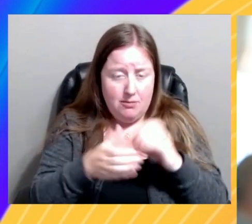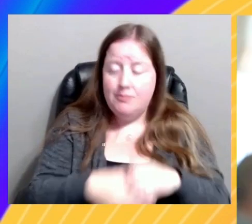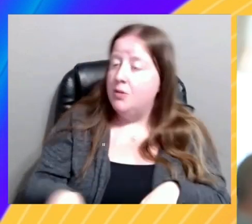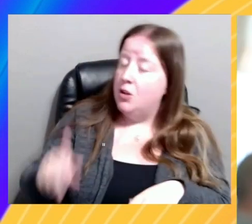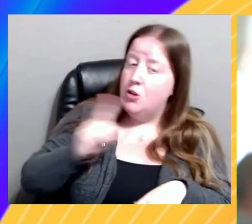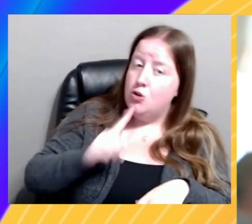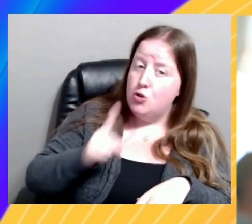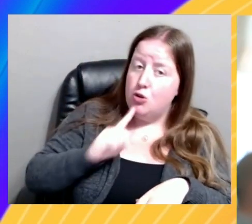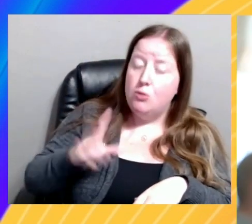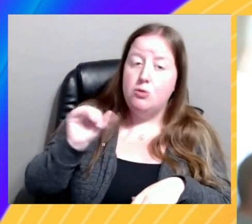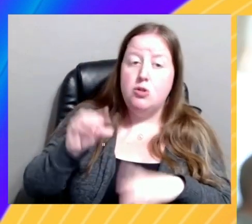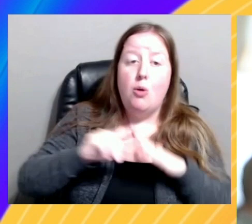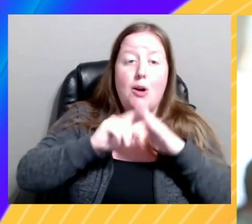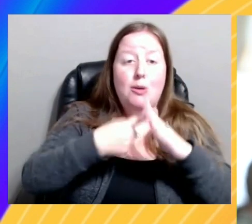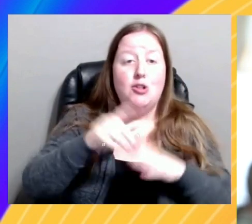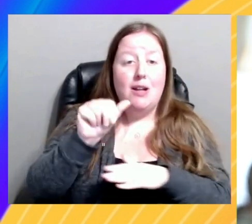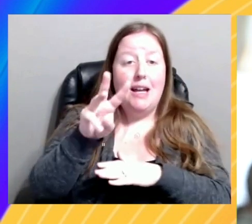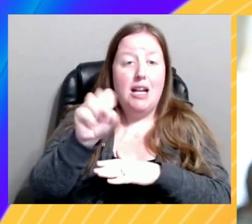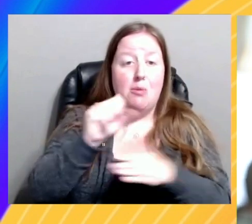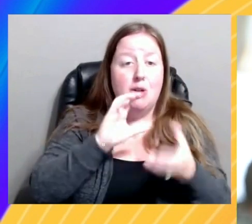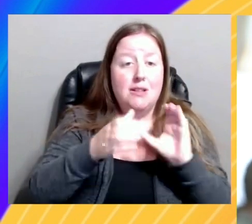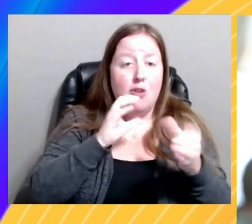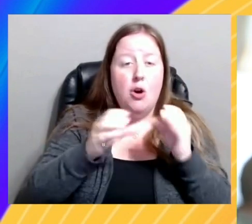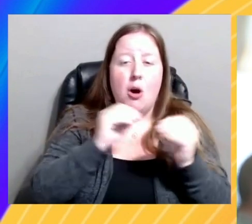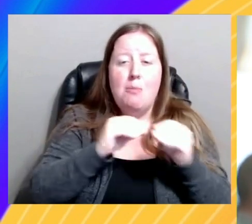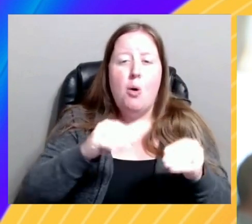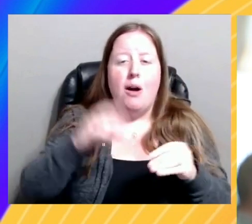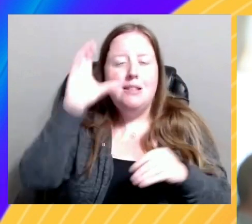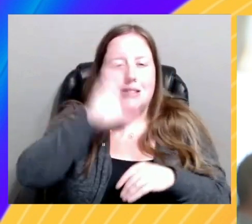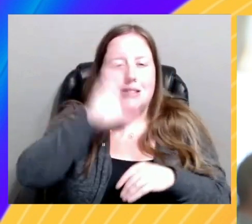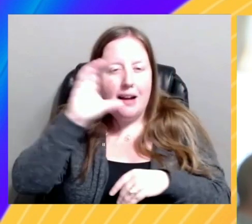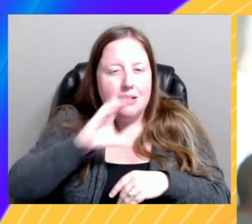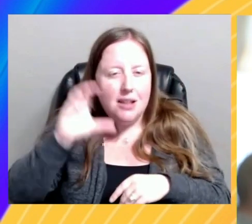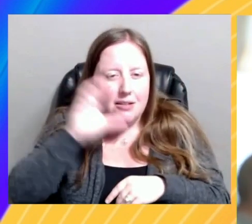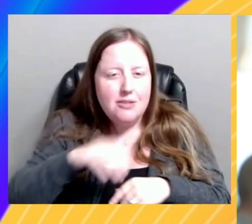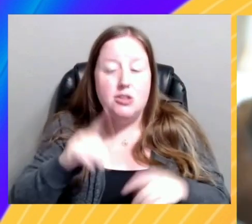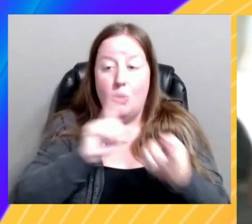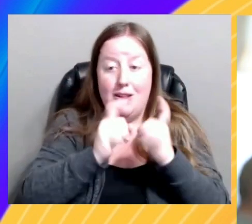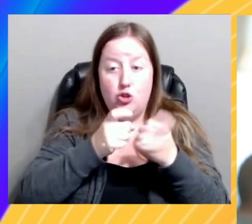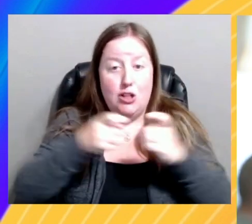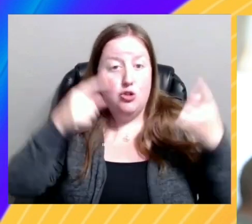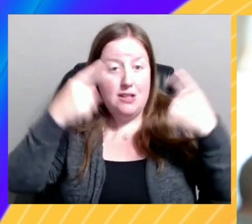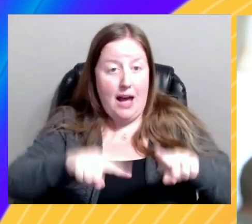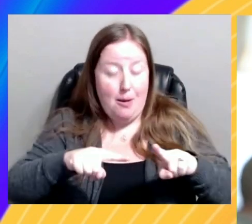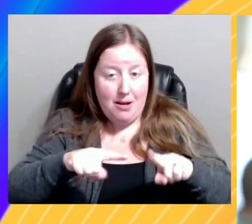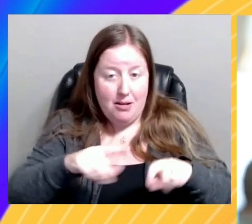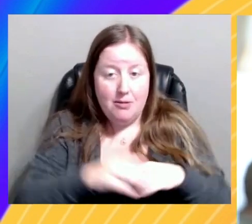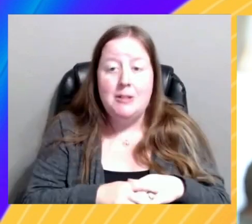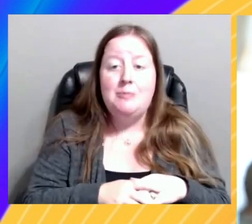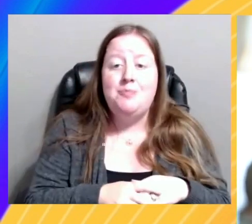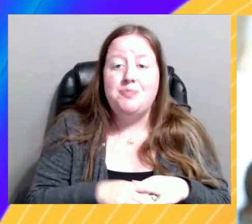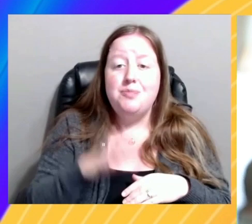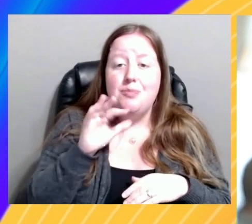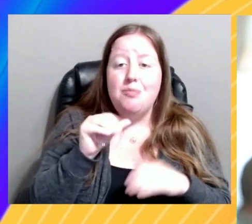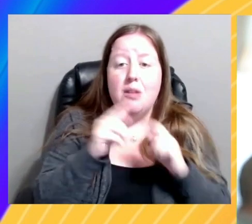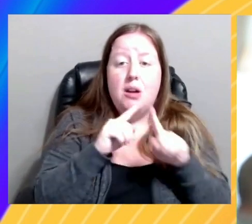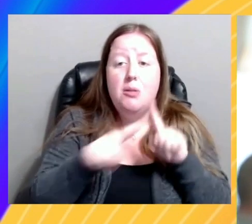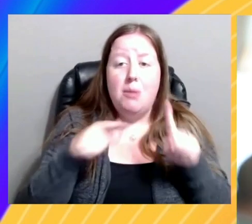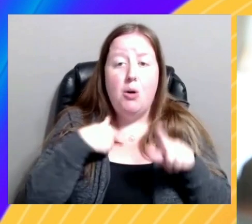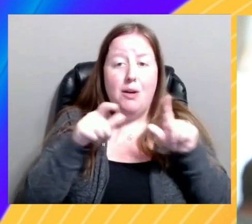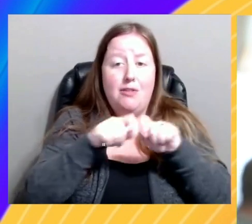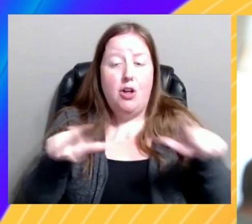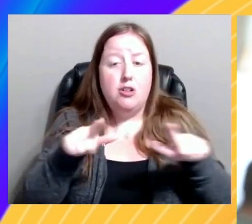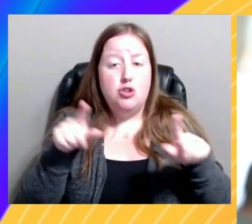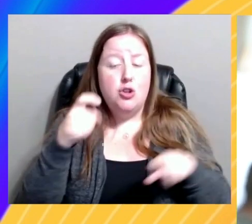originally, AWS Config has been more of a detective portion where once the changes happen, that's when we do it. Whereas what we've launched recently has been the